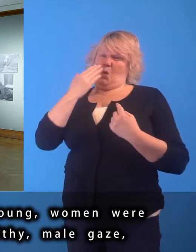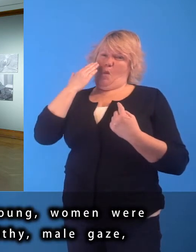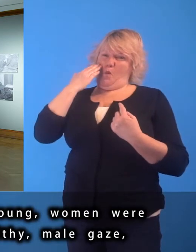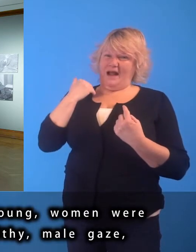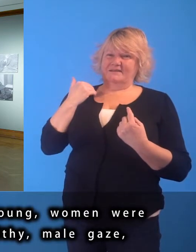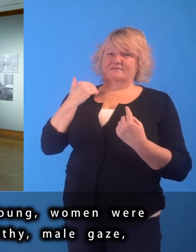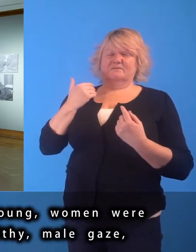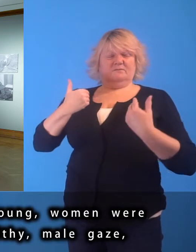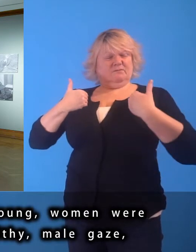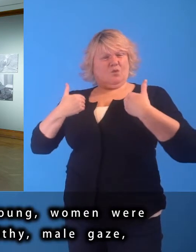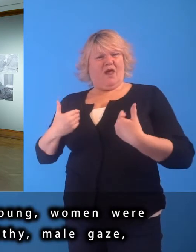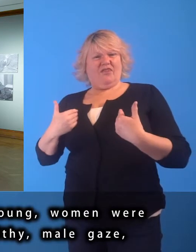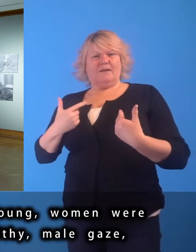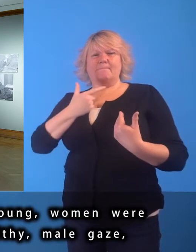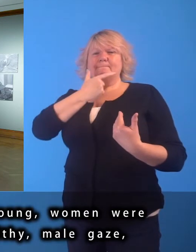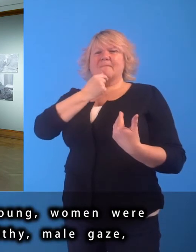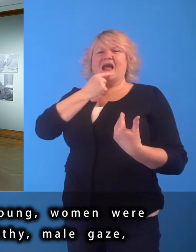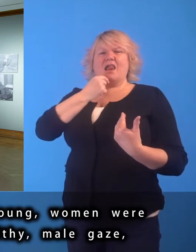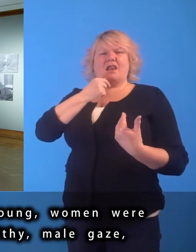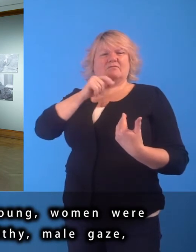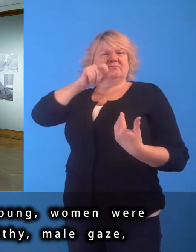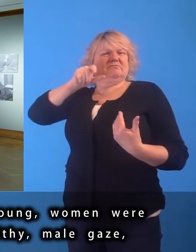wealthy, male gaze,